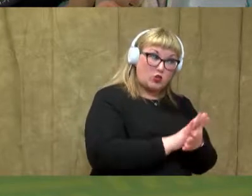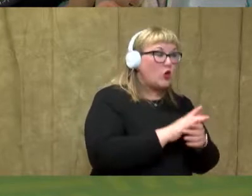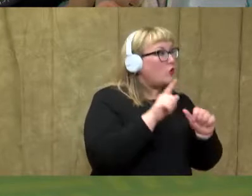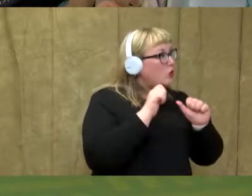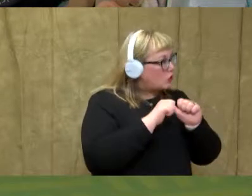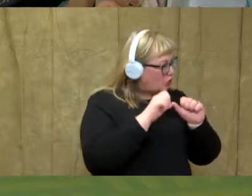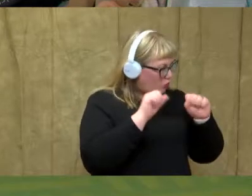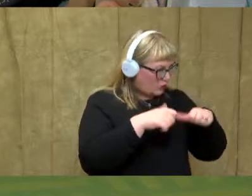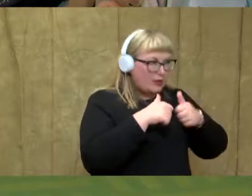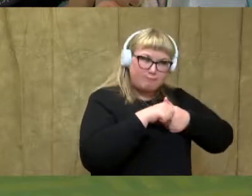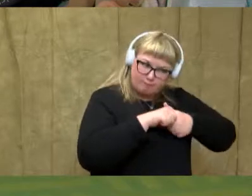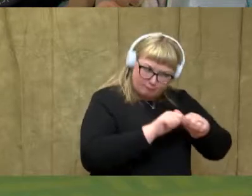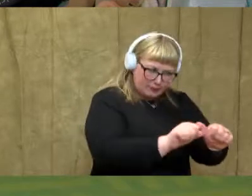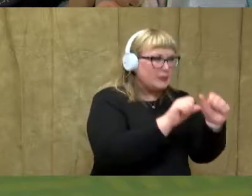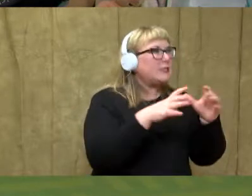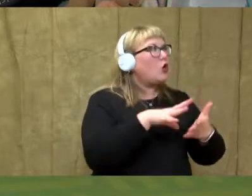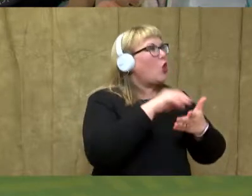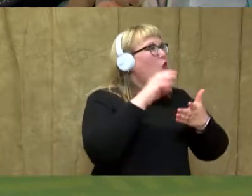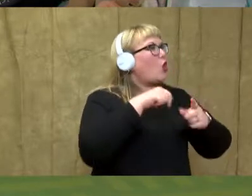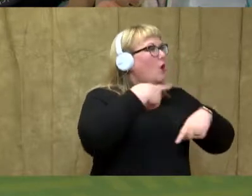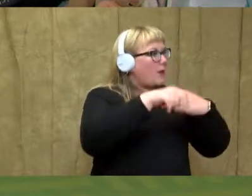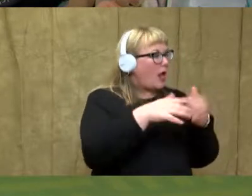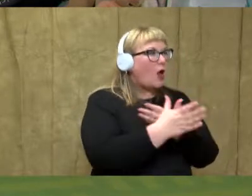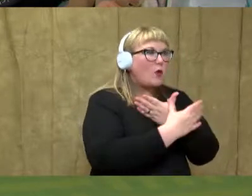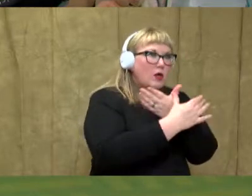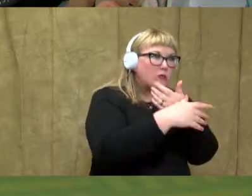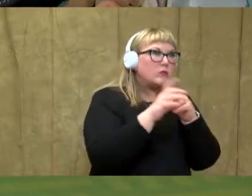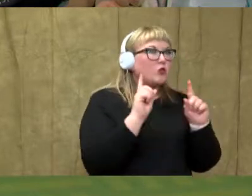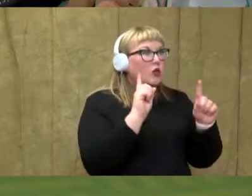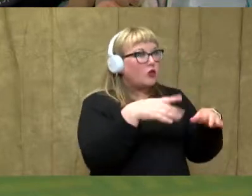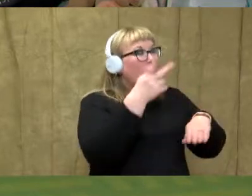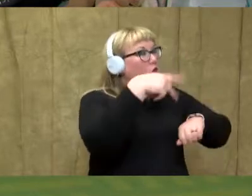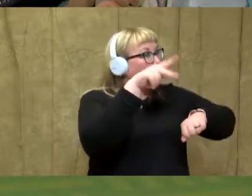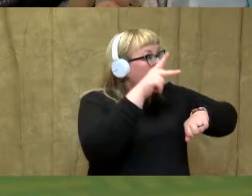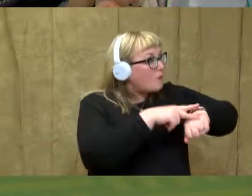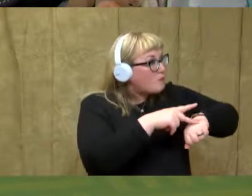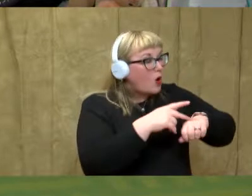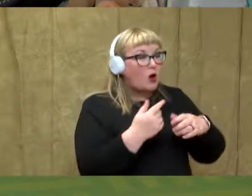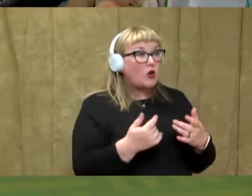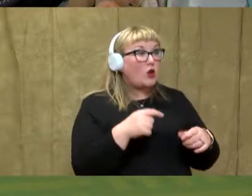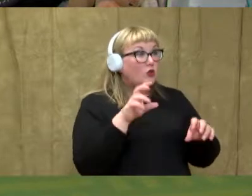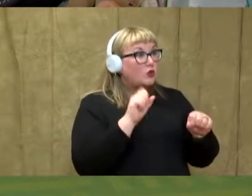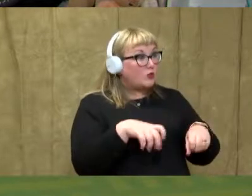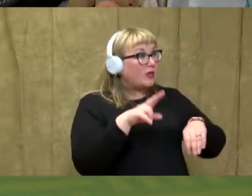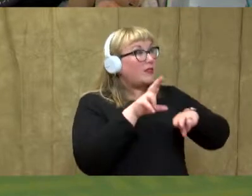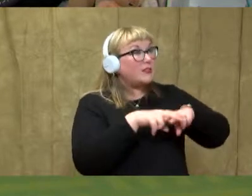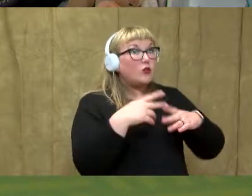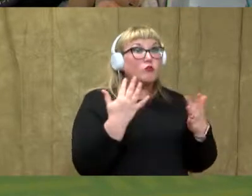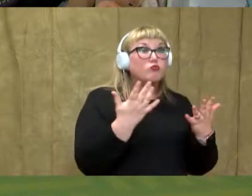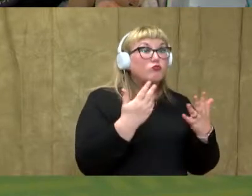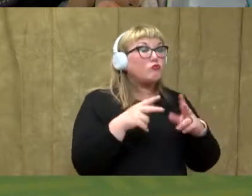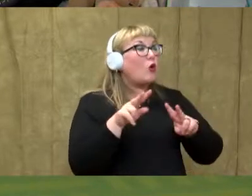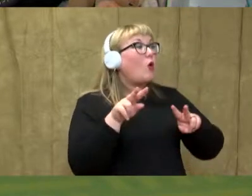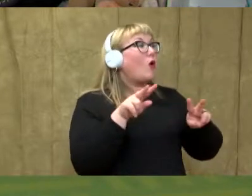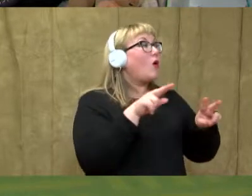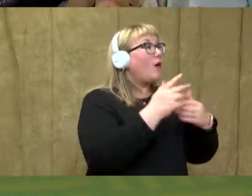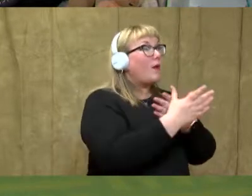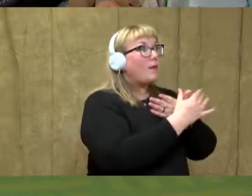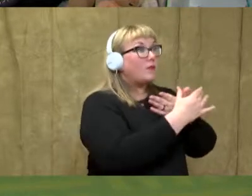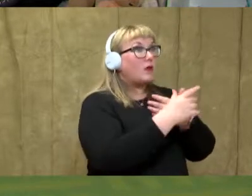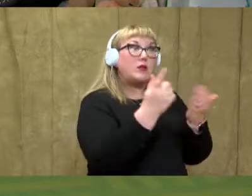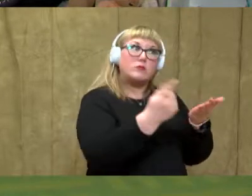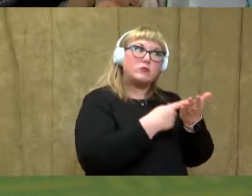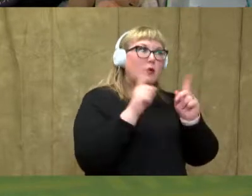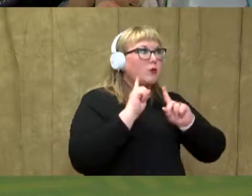learn about butterflies. You can go to the park, practicing patience. You can sit there and you can wait. And sometimes you can just go right outside your